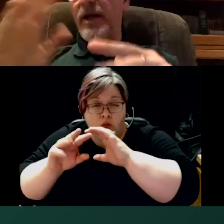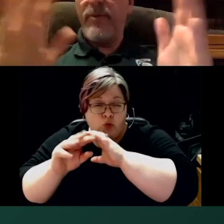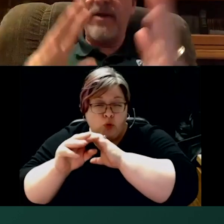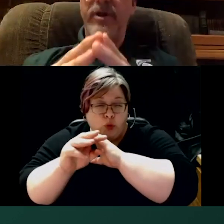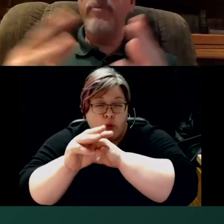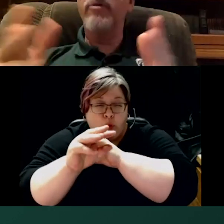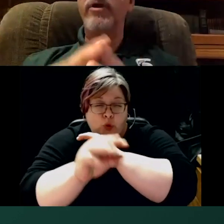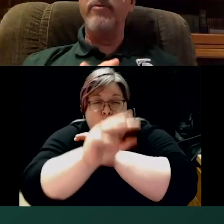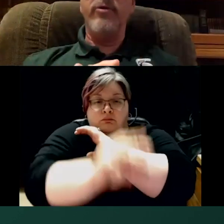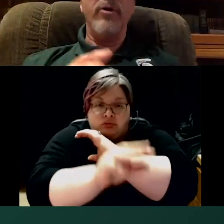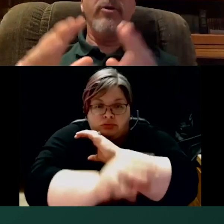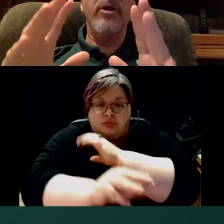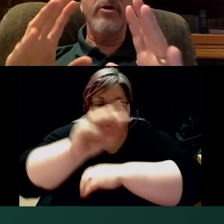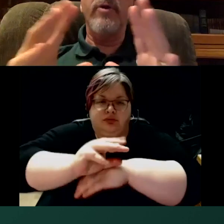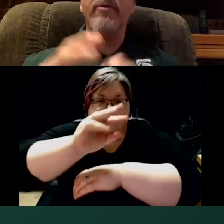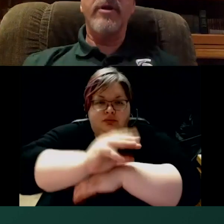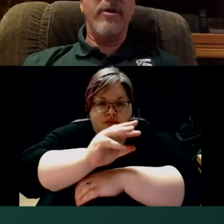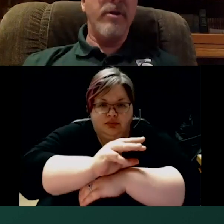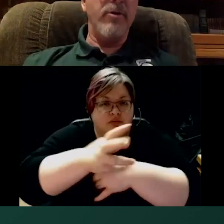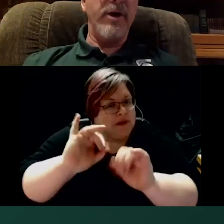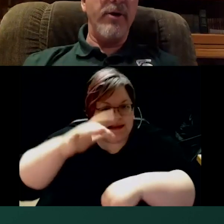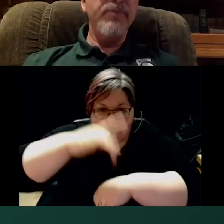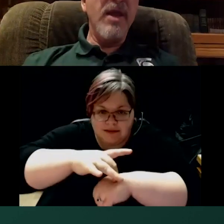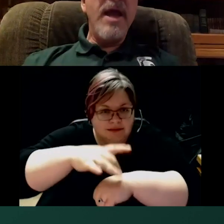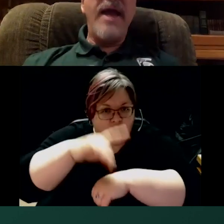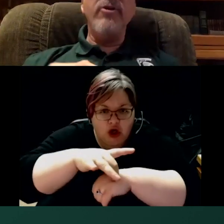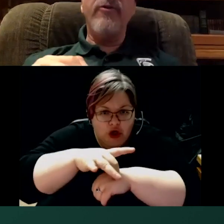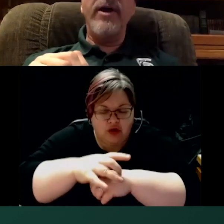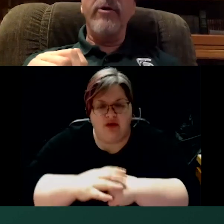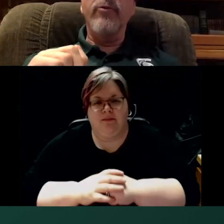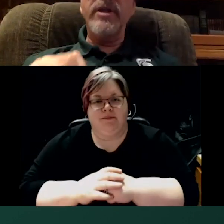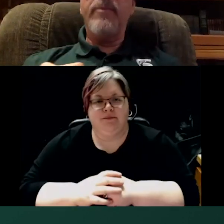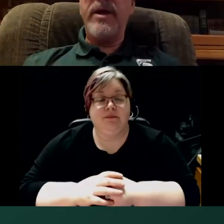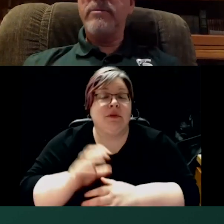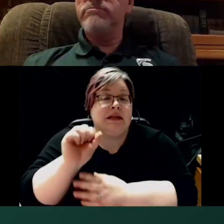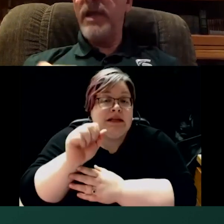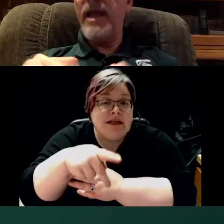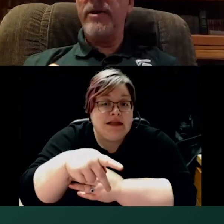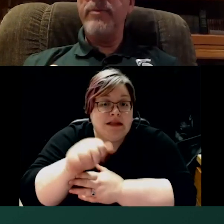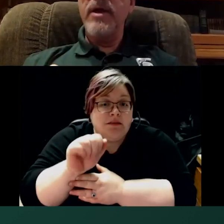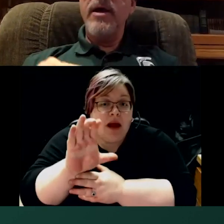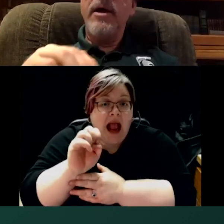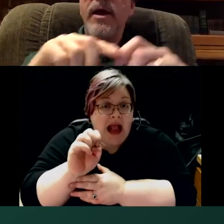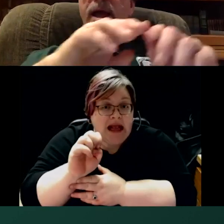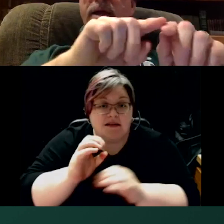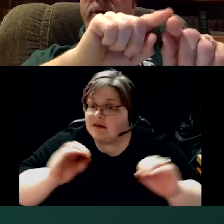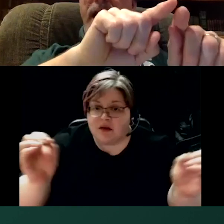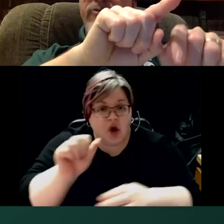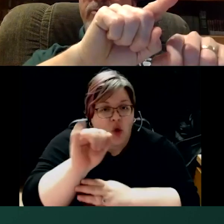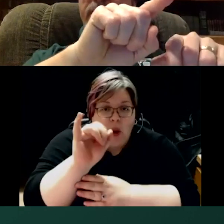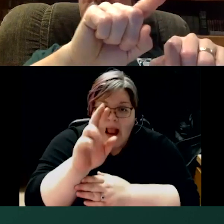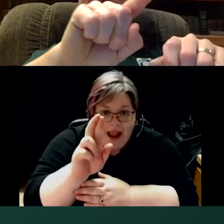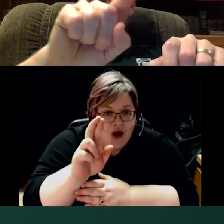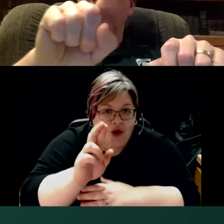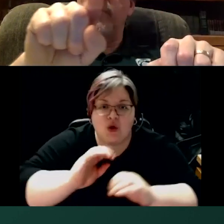a lot of imagining, suppose we're on the moon, but there's no air resistance, no air, and you fire a really big cannon and the